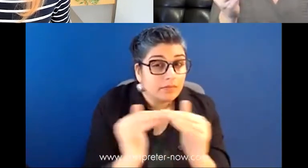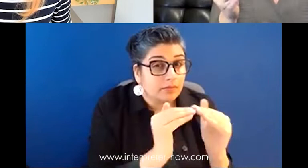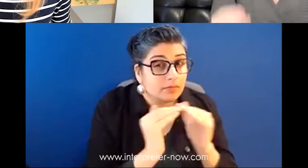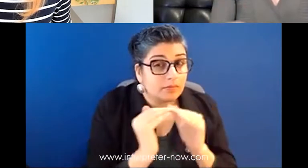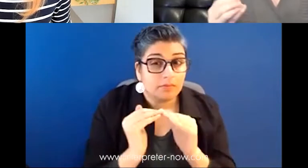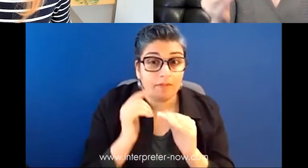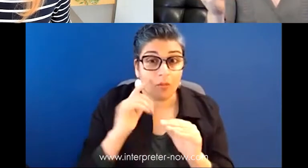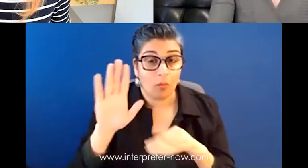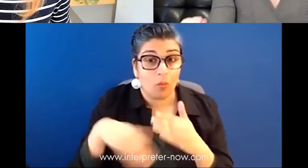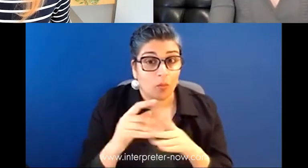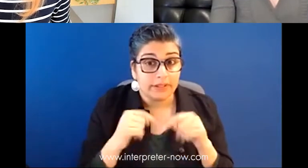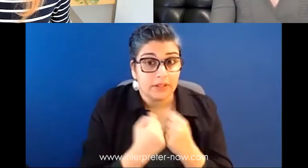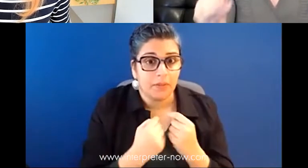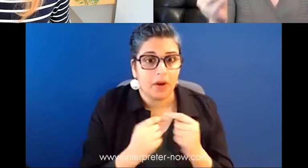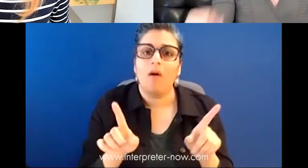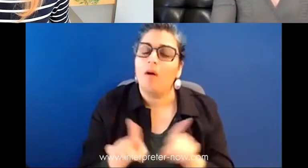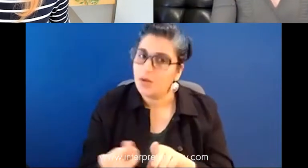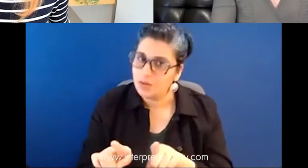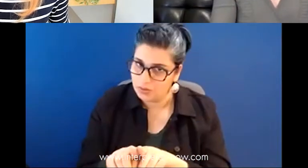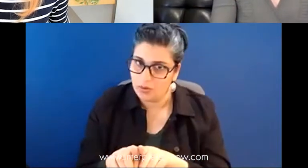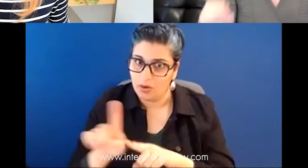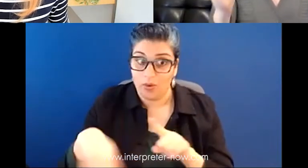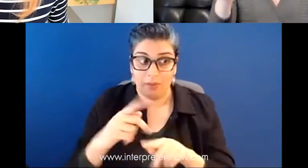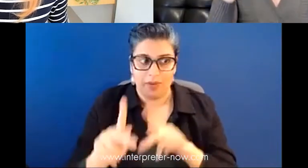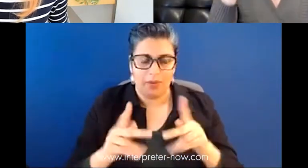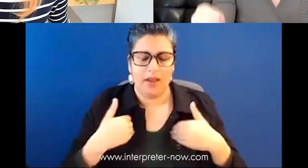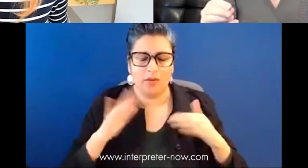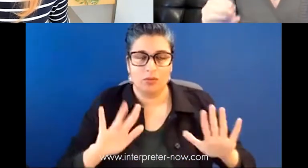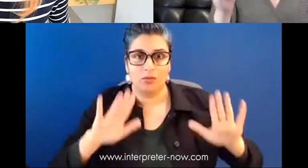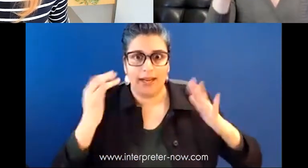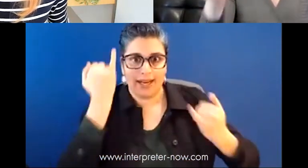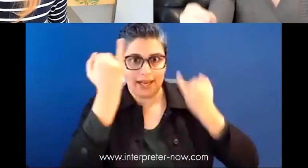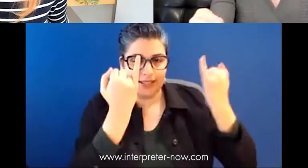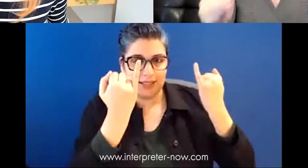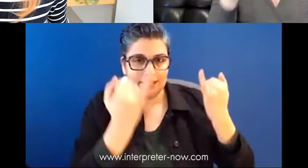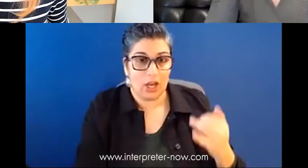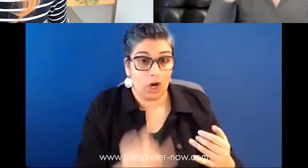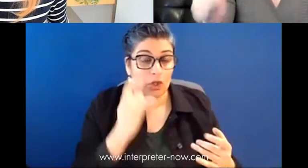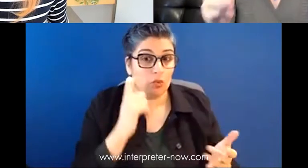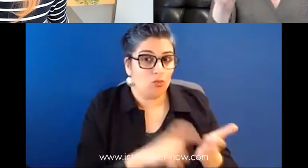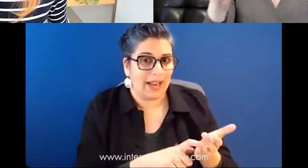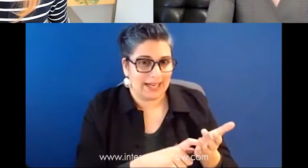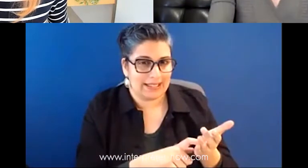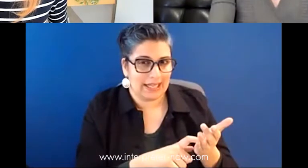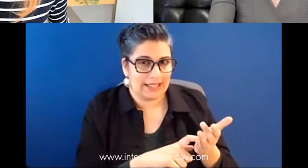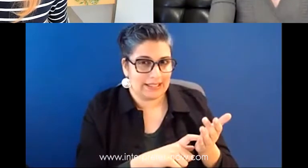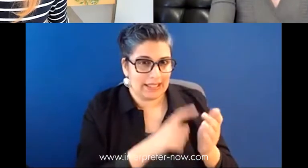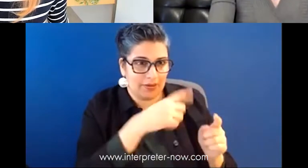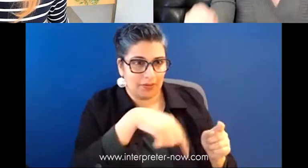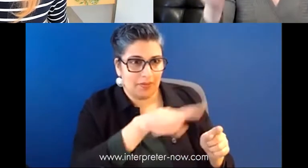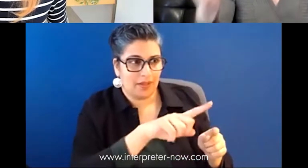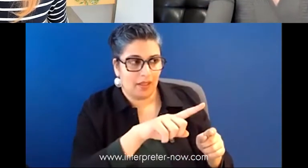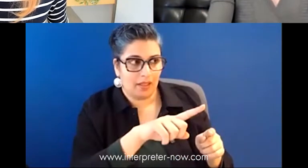team? But also when people have a great idea, are you recognizing the outliers, the people that took a